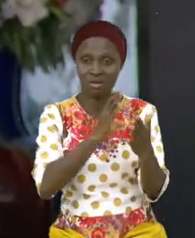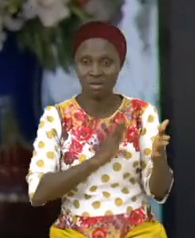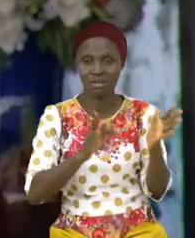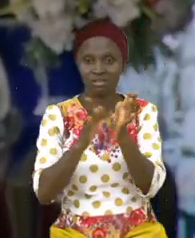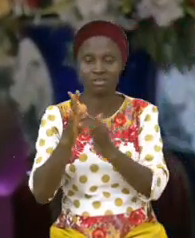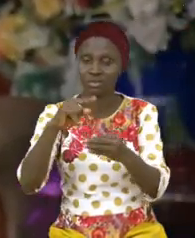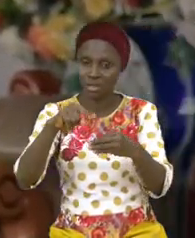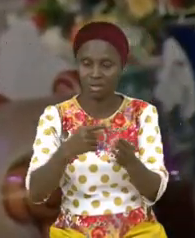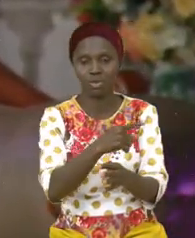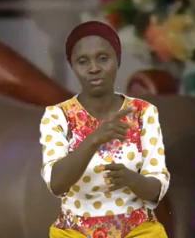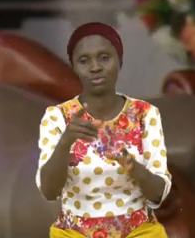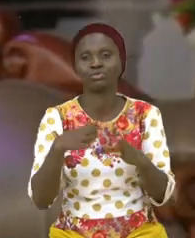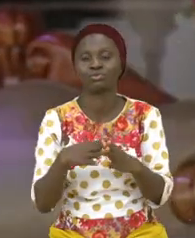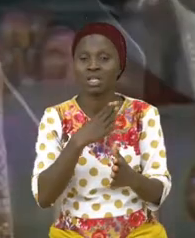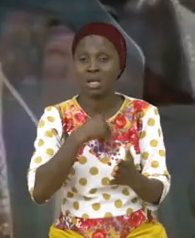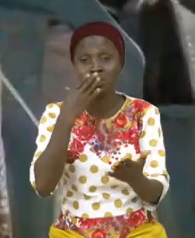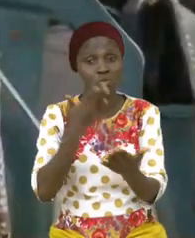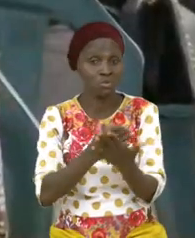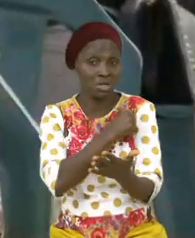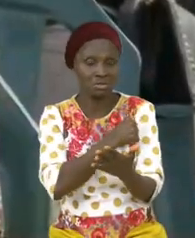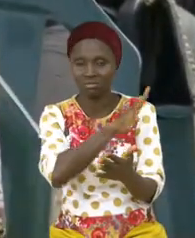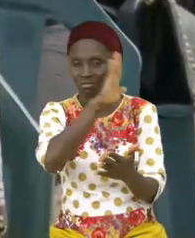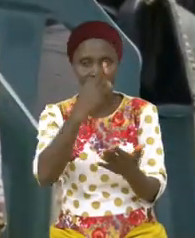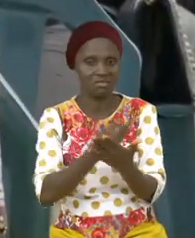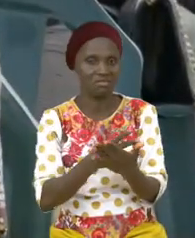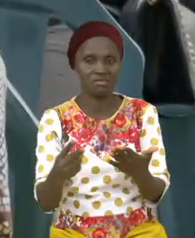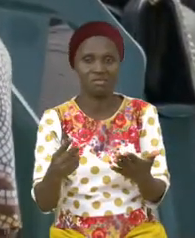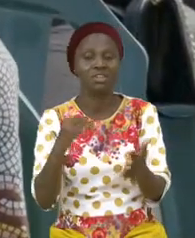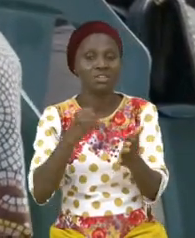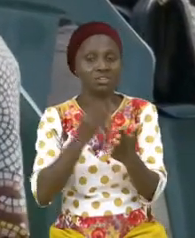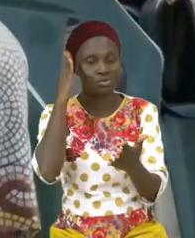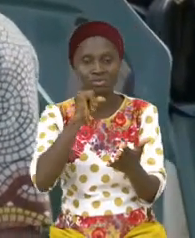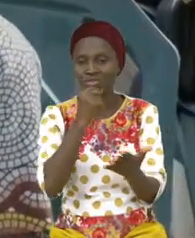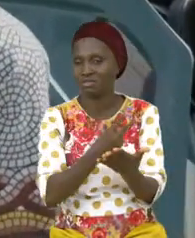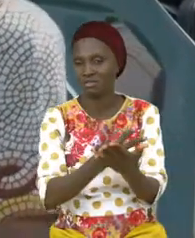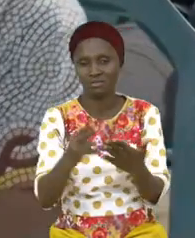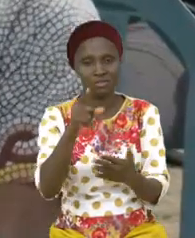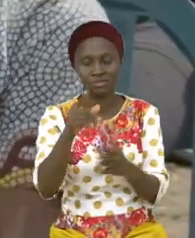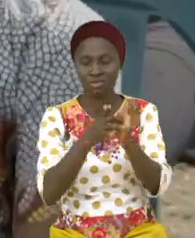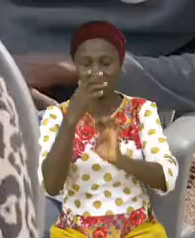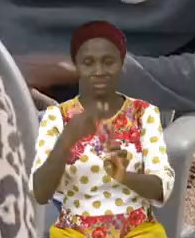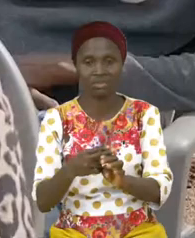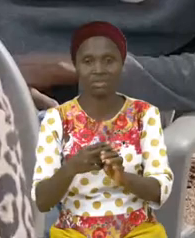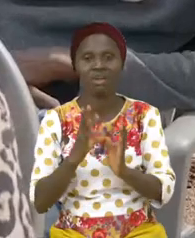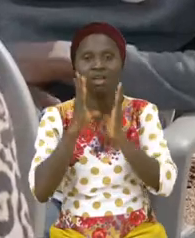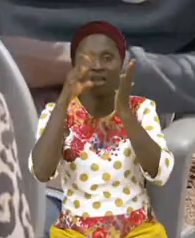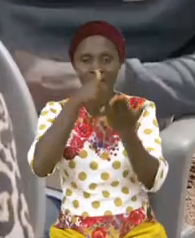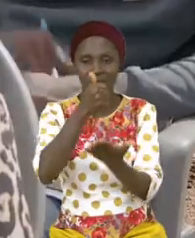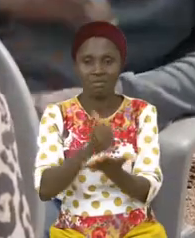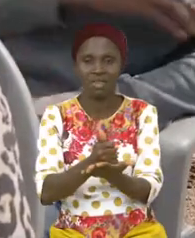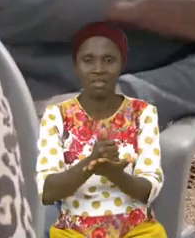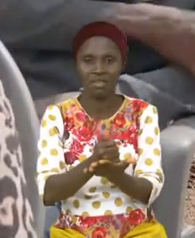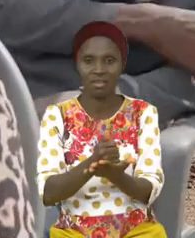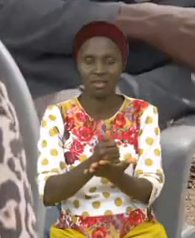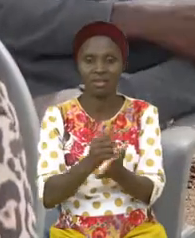good attitude will never fail. It will not fail you. Give me a good amen.